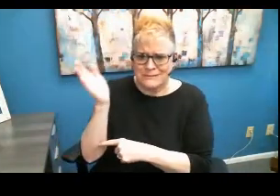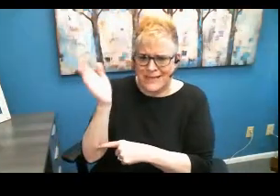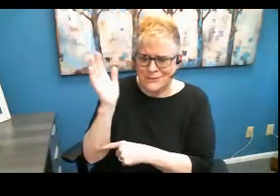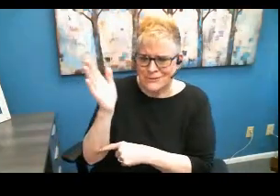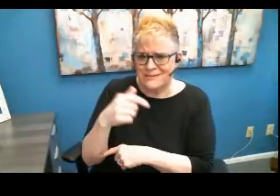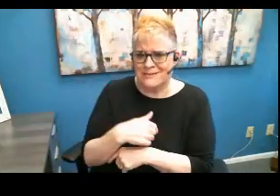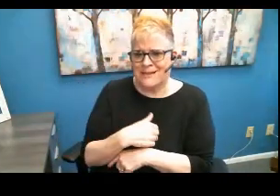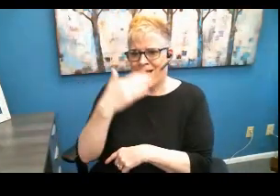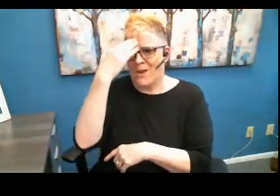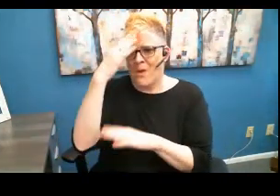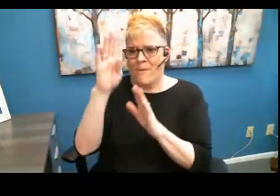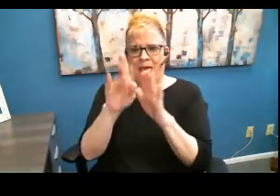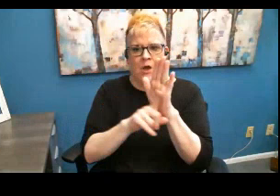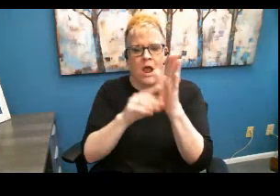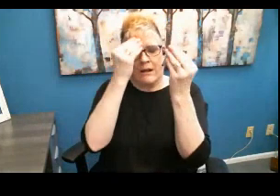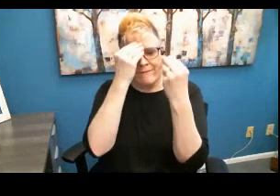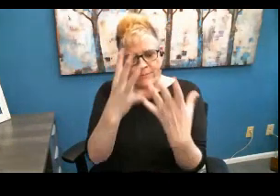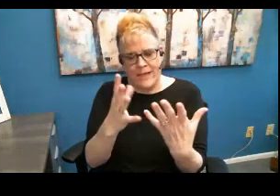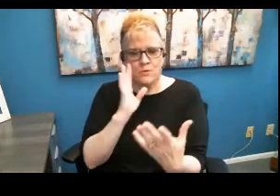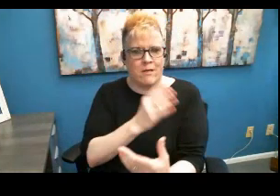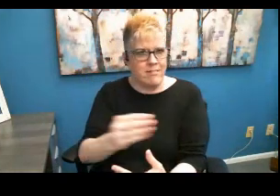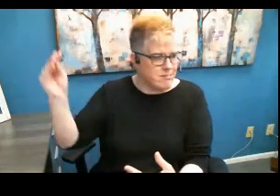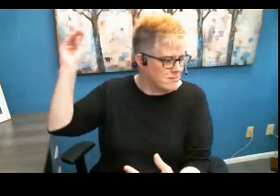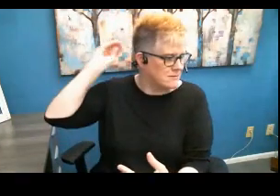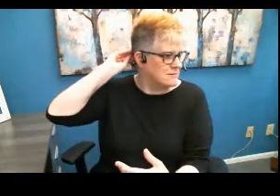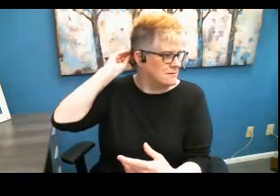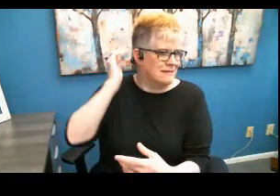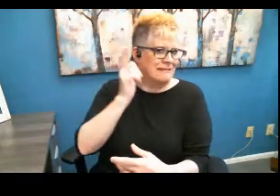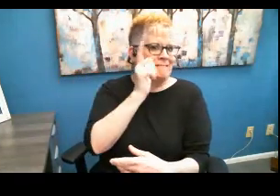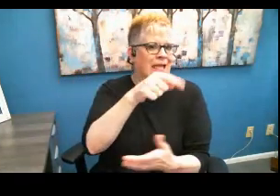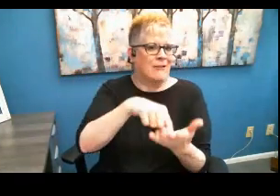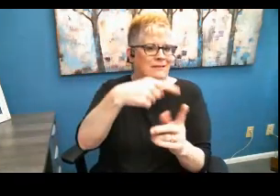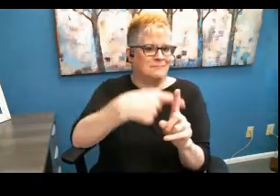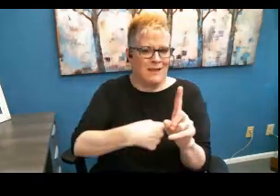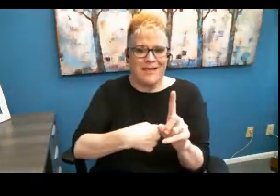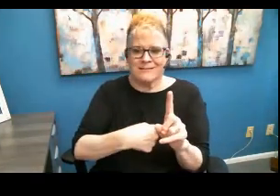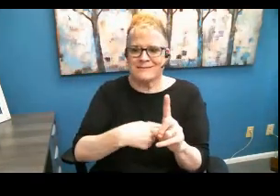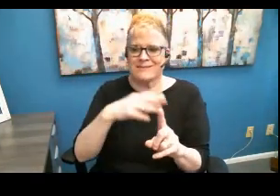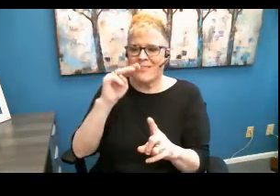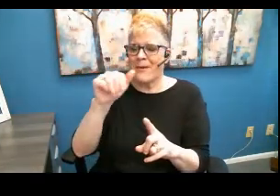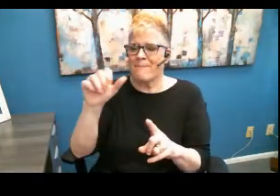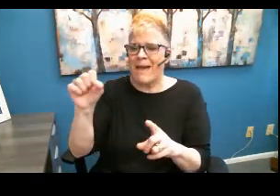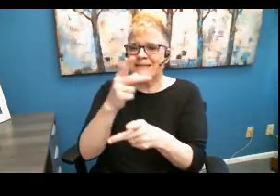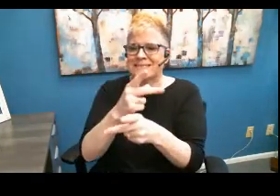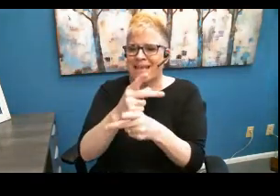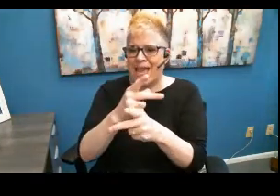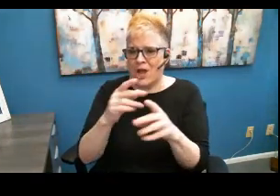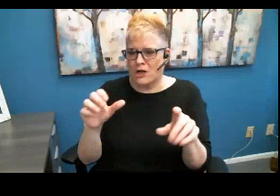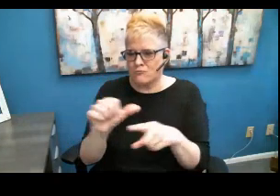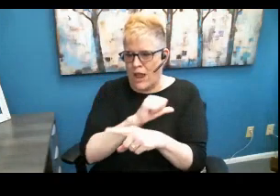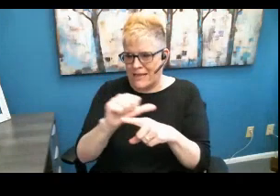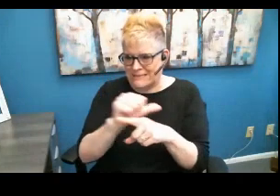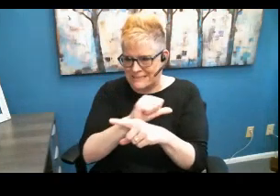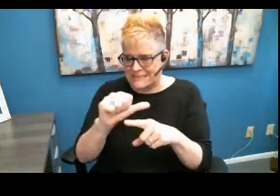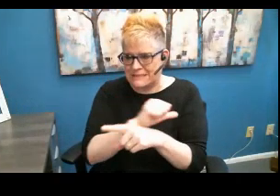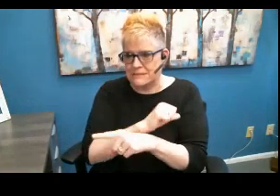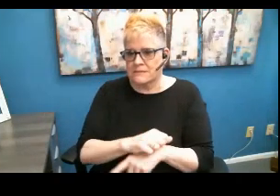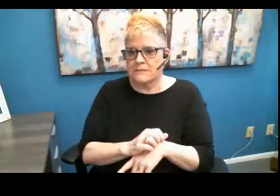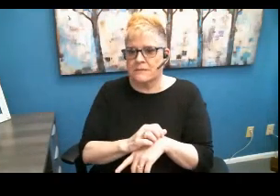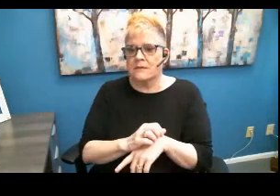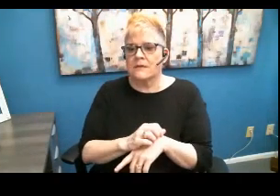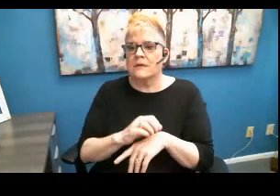this background information will definitely come in handy later this month during the National Mass Care exercise. And just for everyone's awareness, the Public